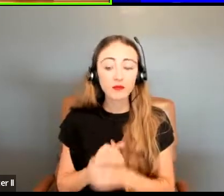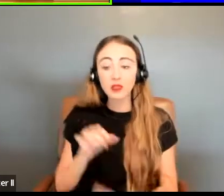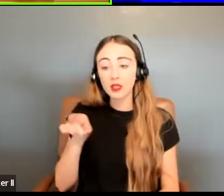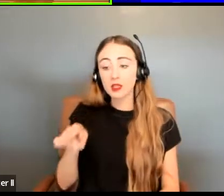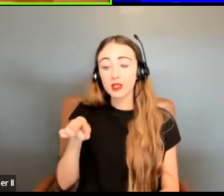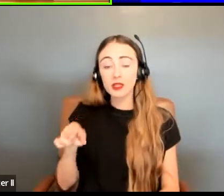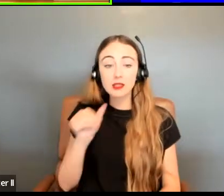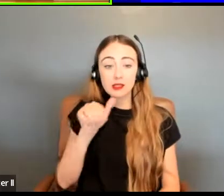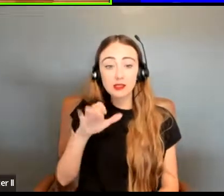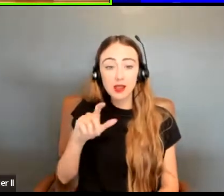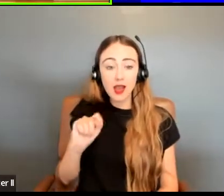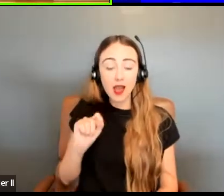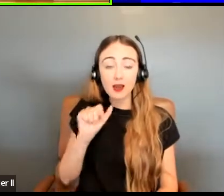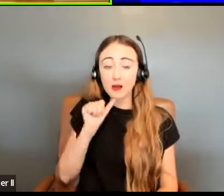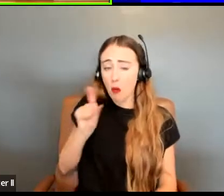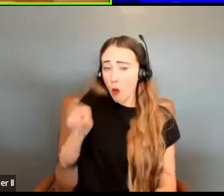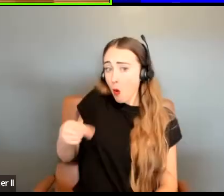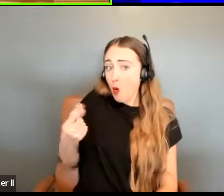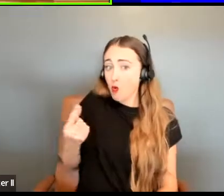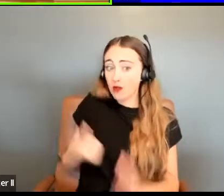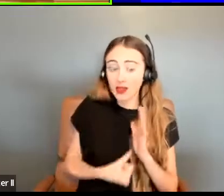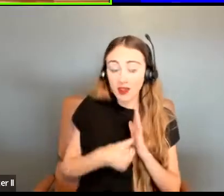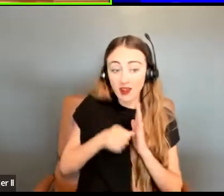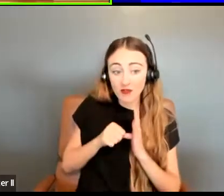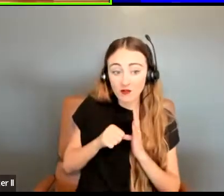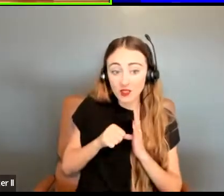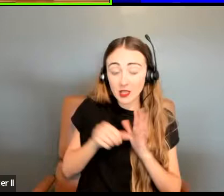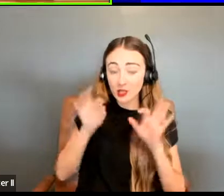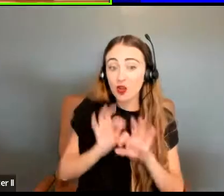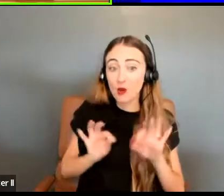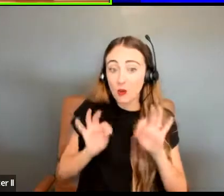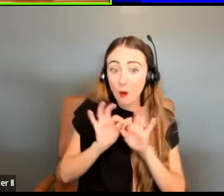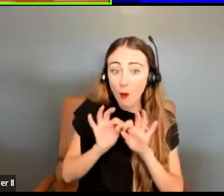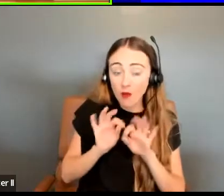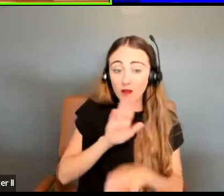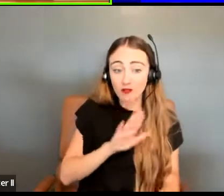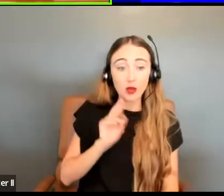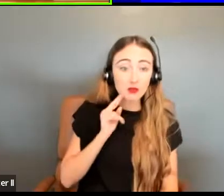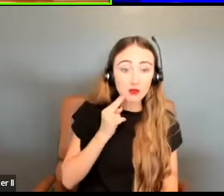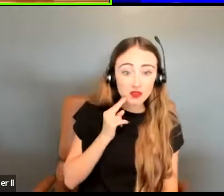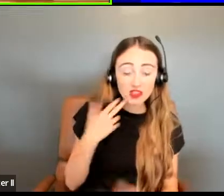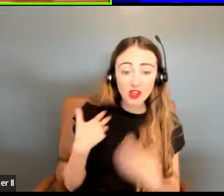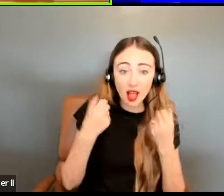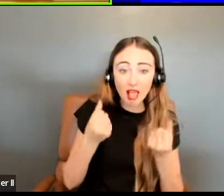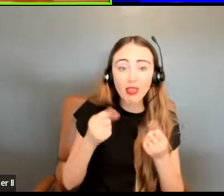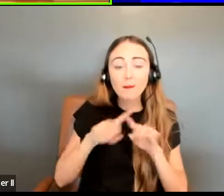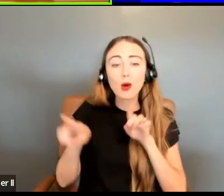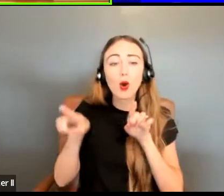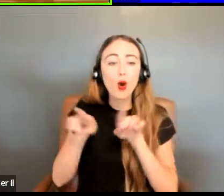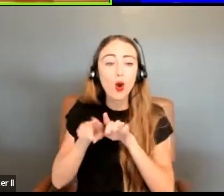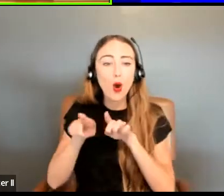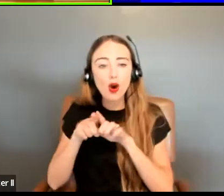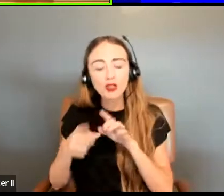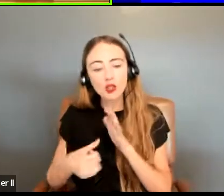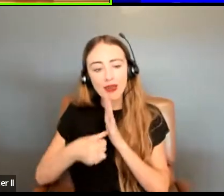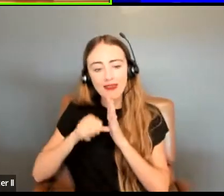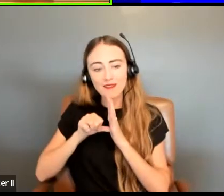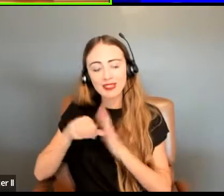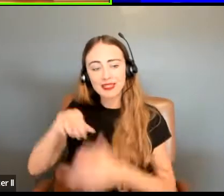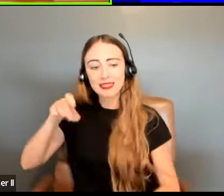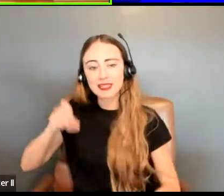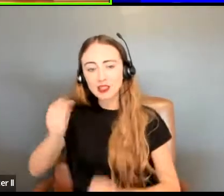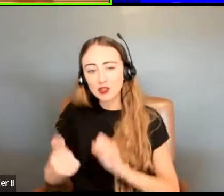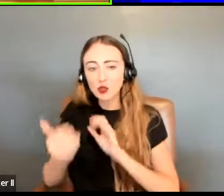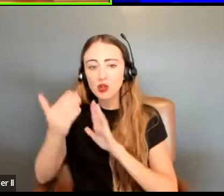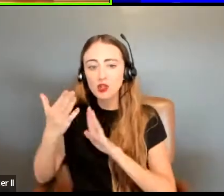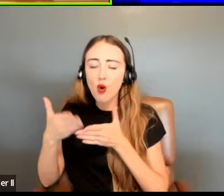Wellbeing Act not only emphasizes the importance of senior nutrition and health, but also highlights the need to address the